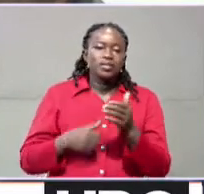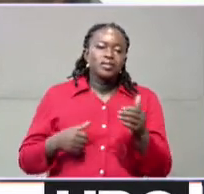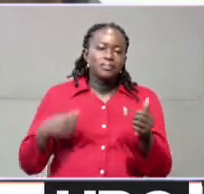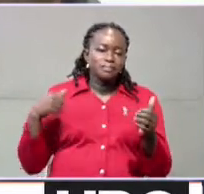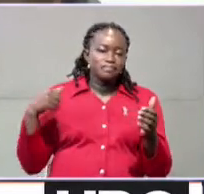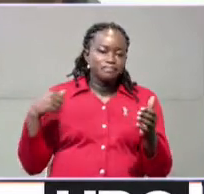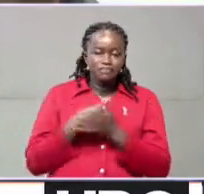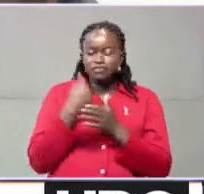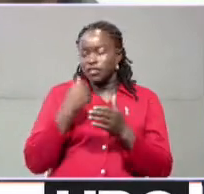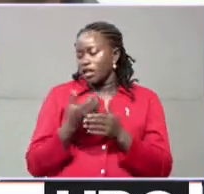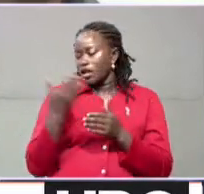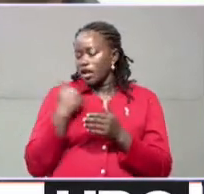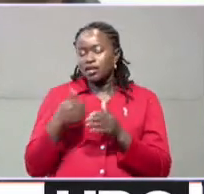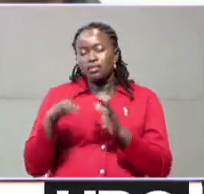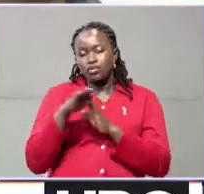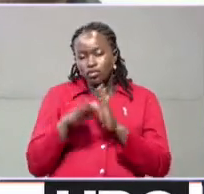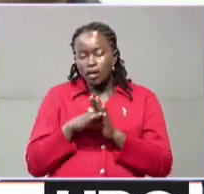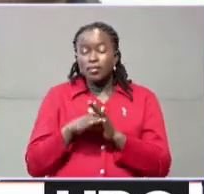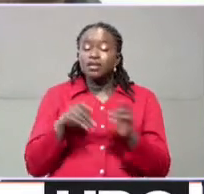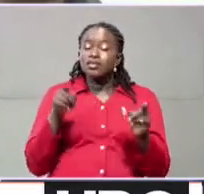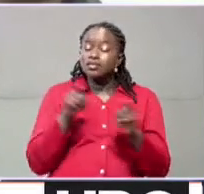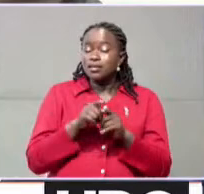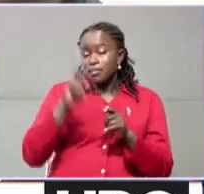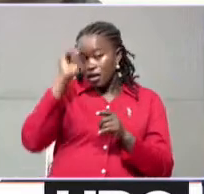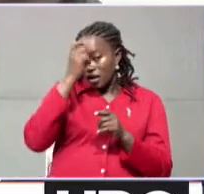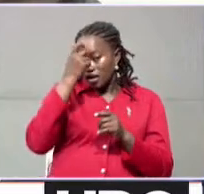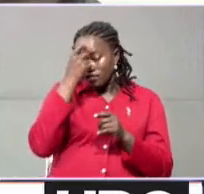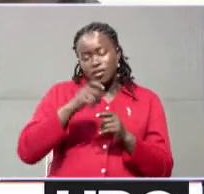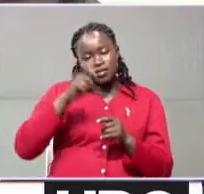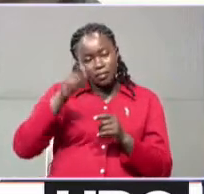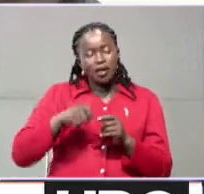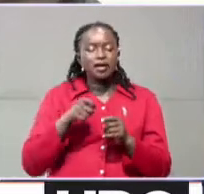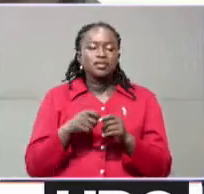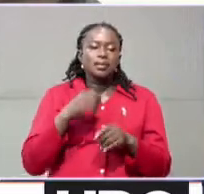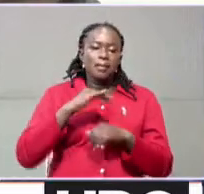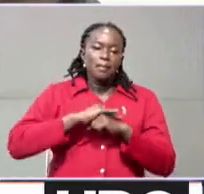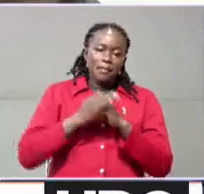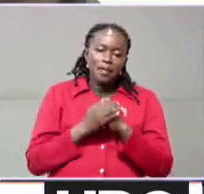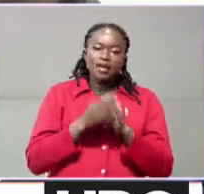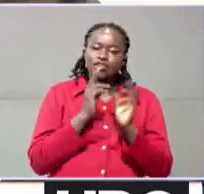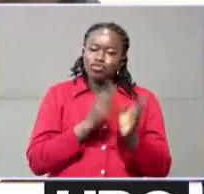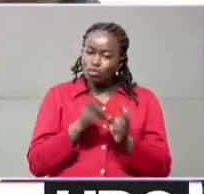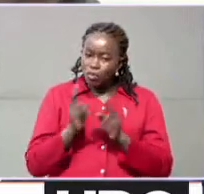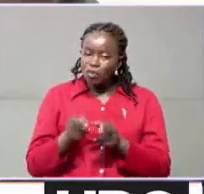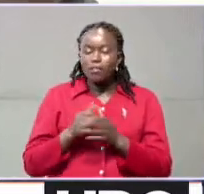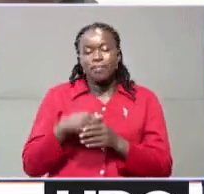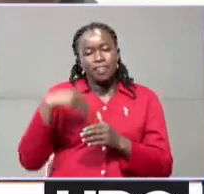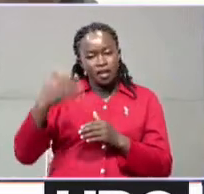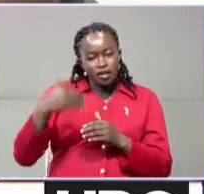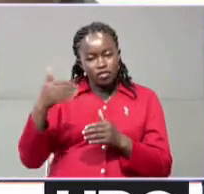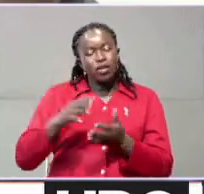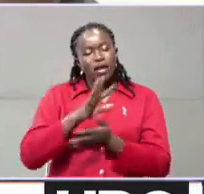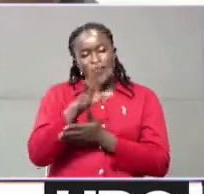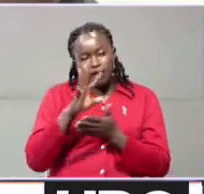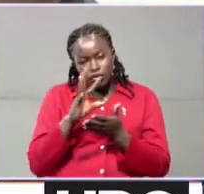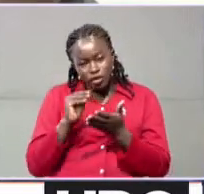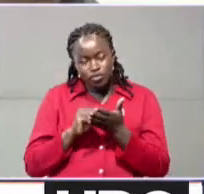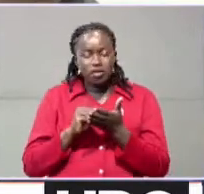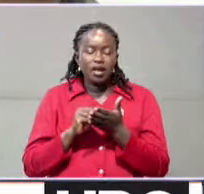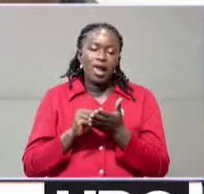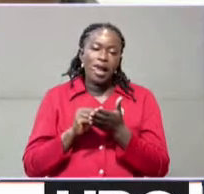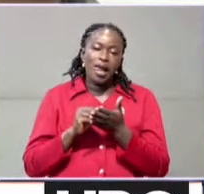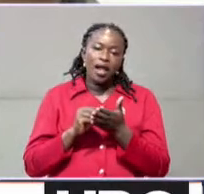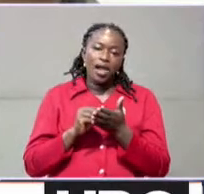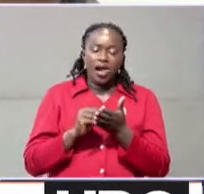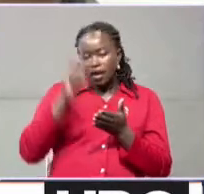interventions in addition governments should normalize regular evaluation governments